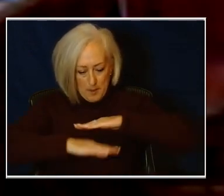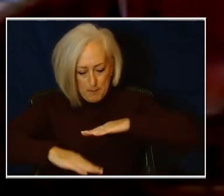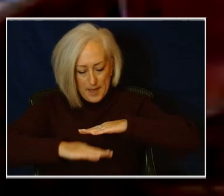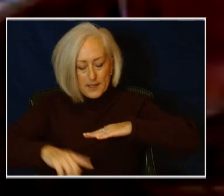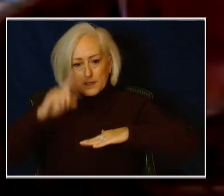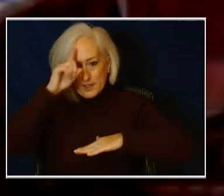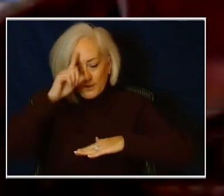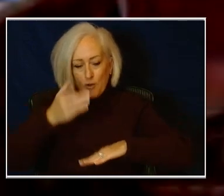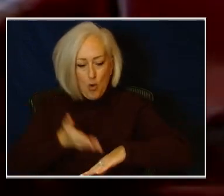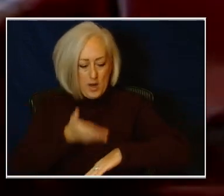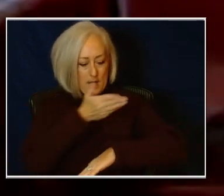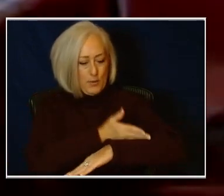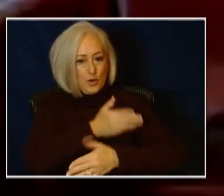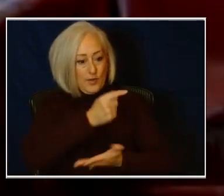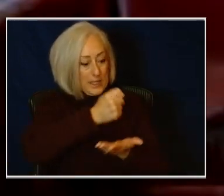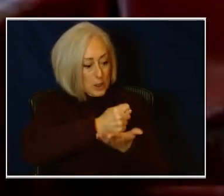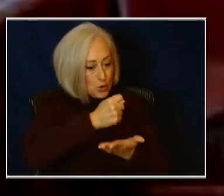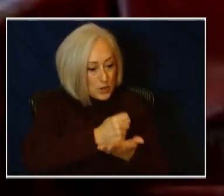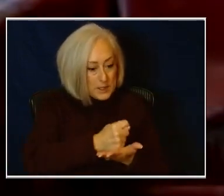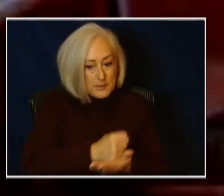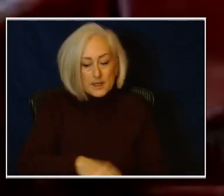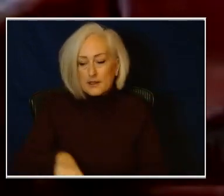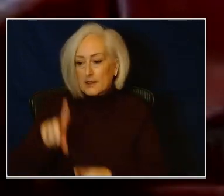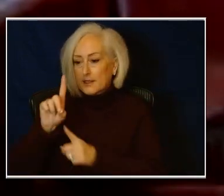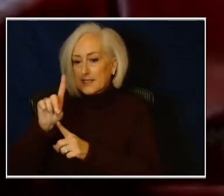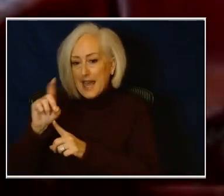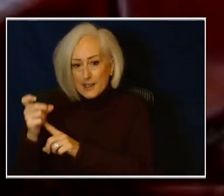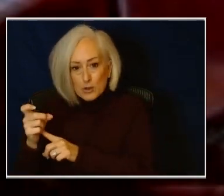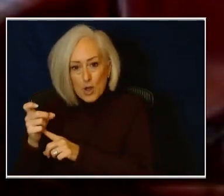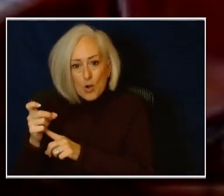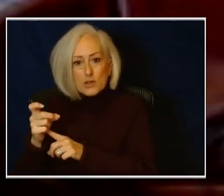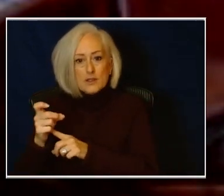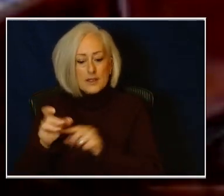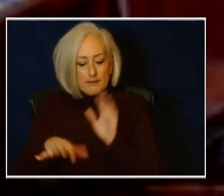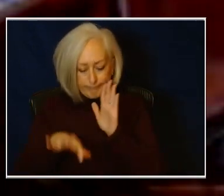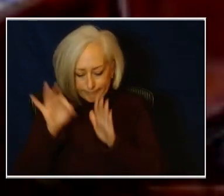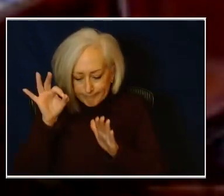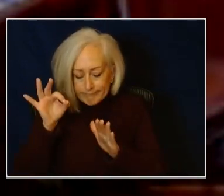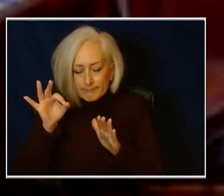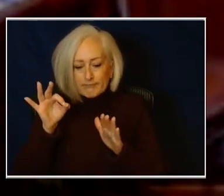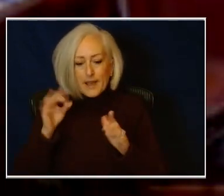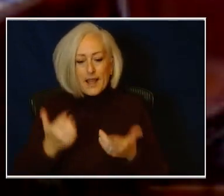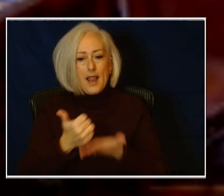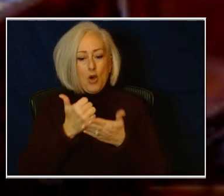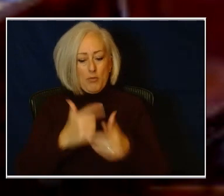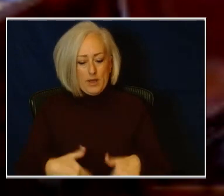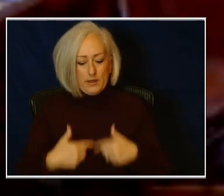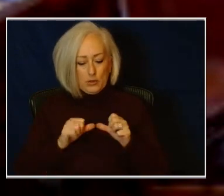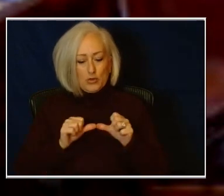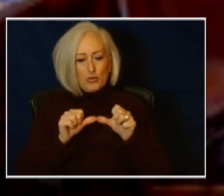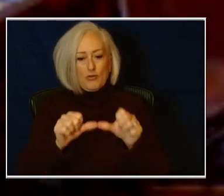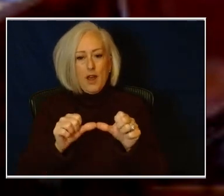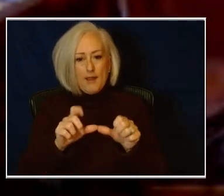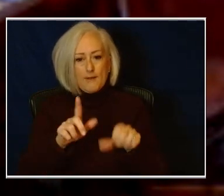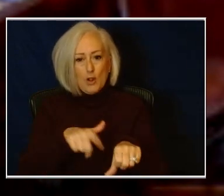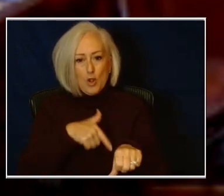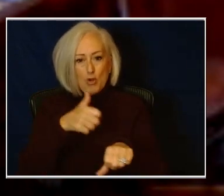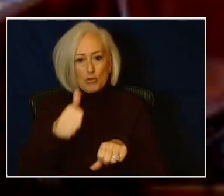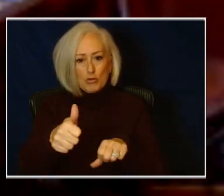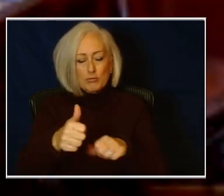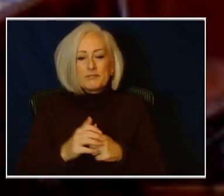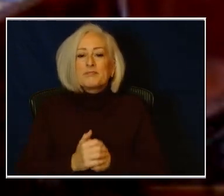and diagnostics to help us feel, function, and survive better. And to me, what being